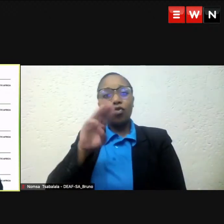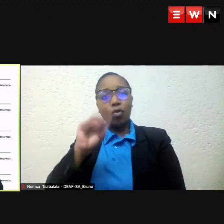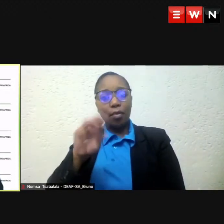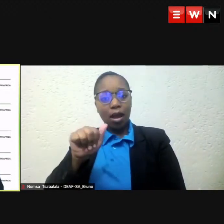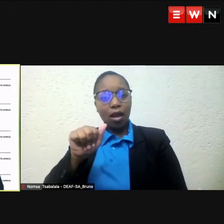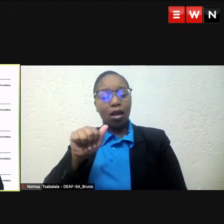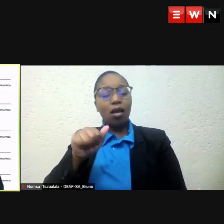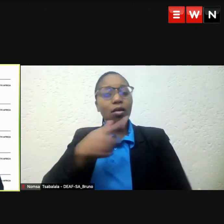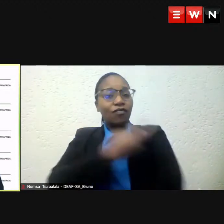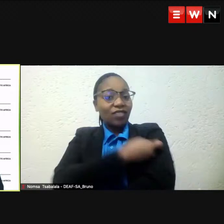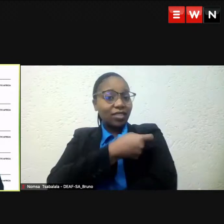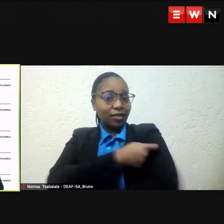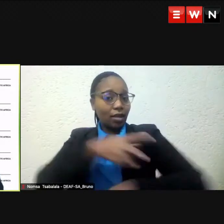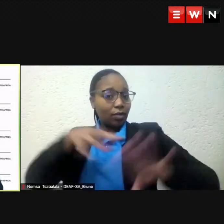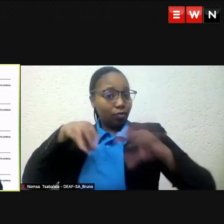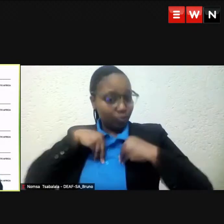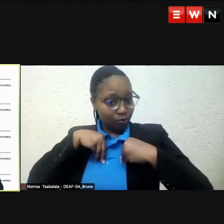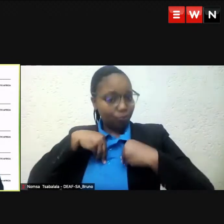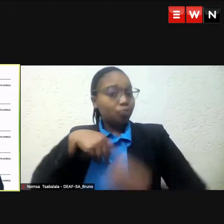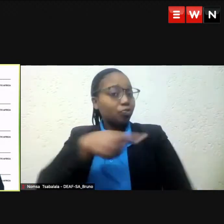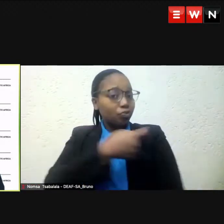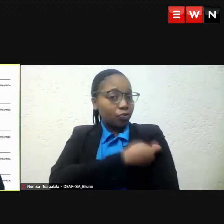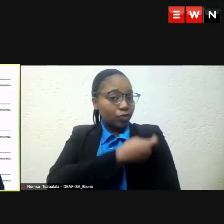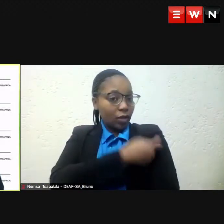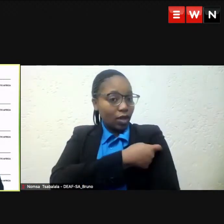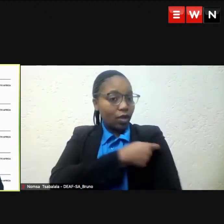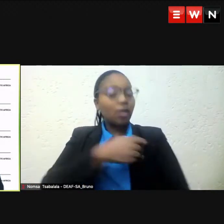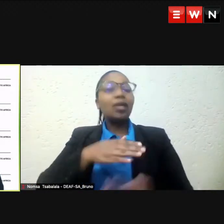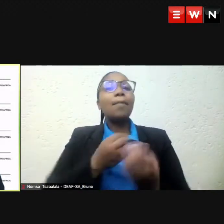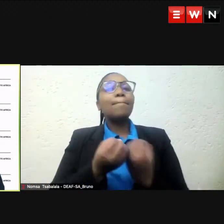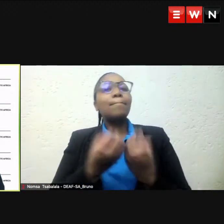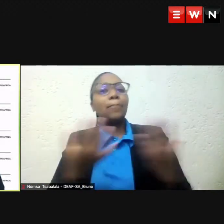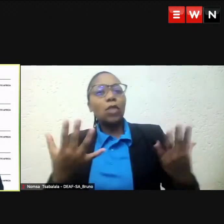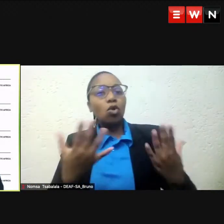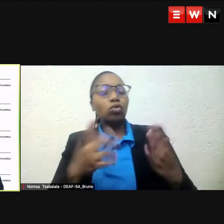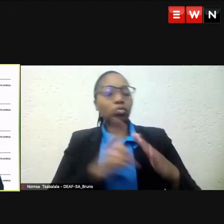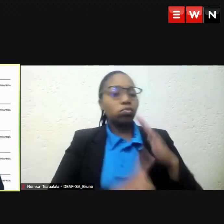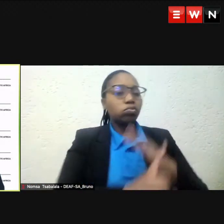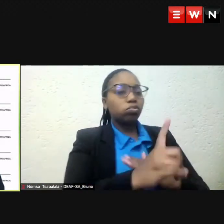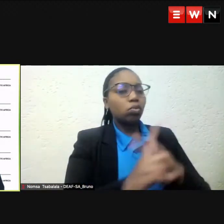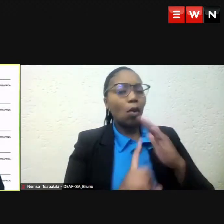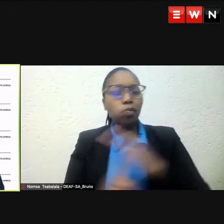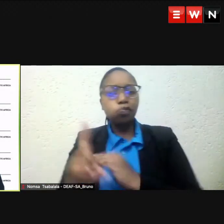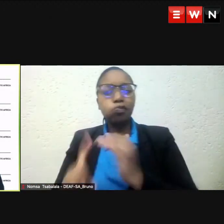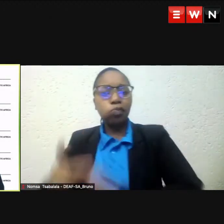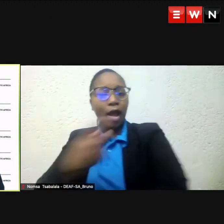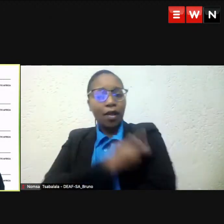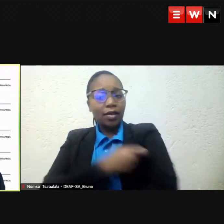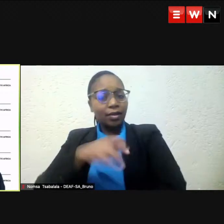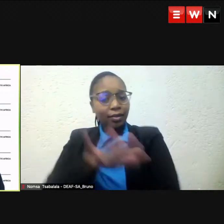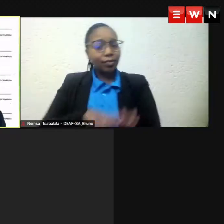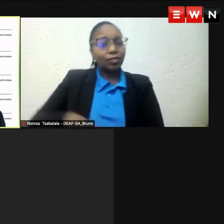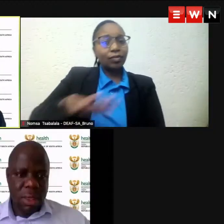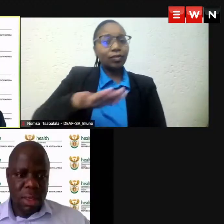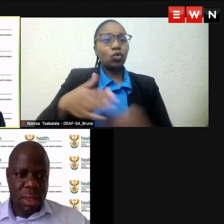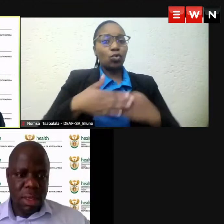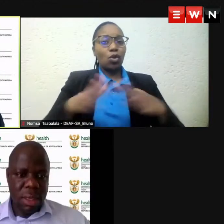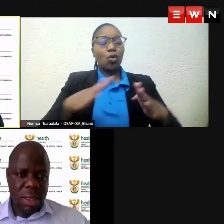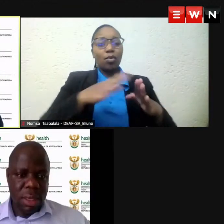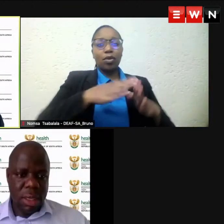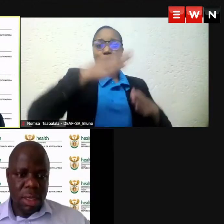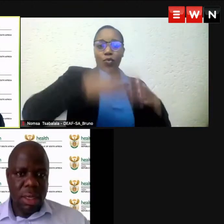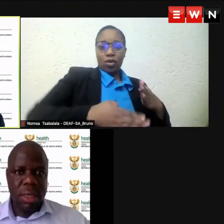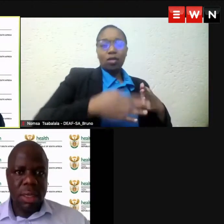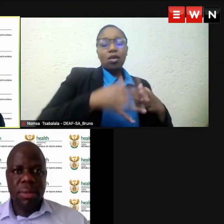sites, more of them will be opened over the weekend and as we go into the rest of the week. Thank you very much, Mr.